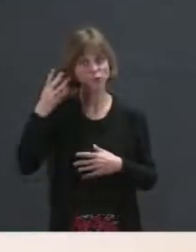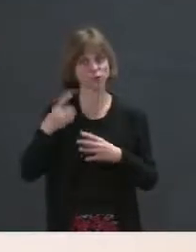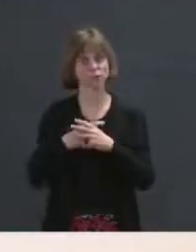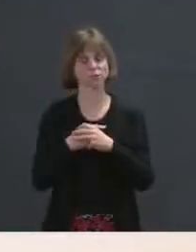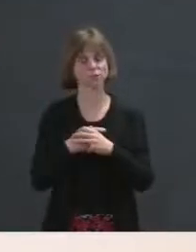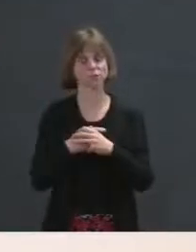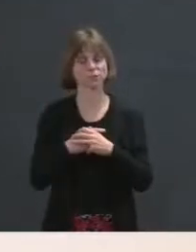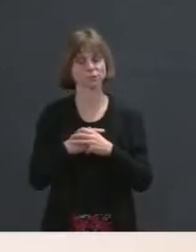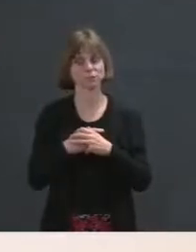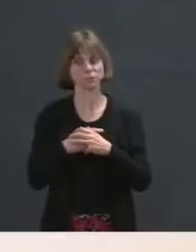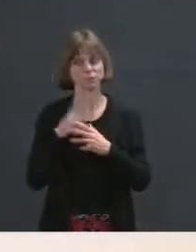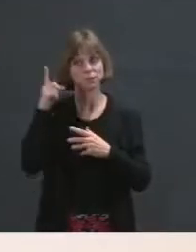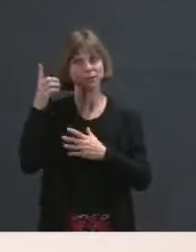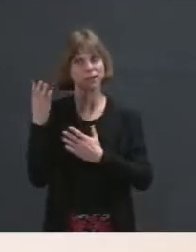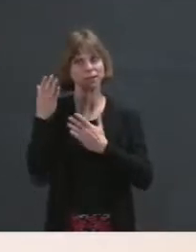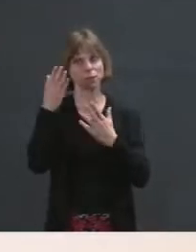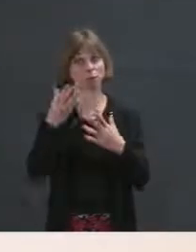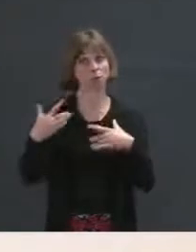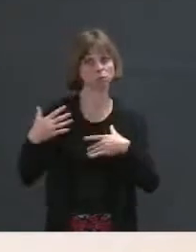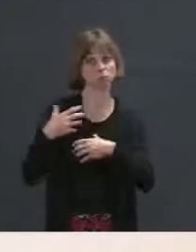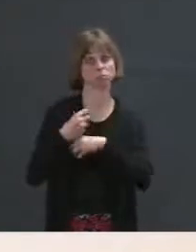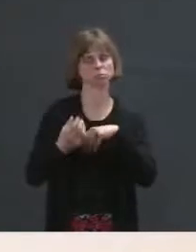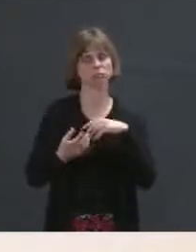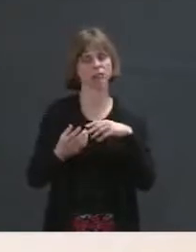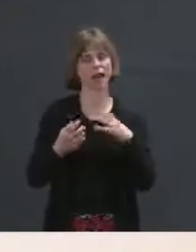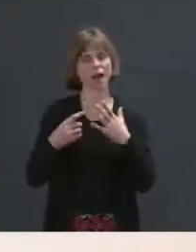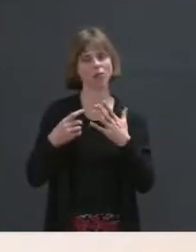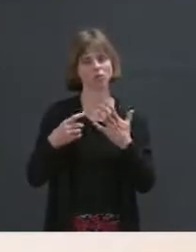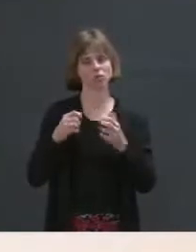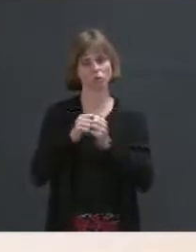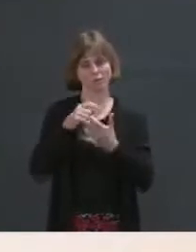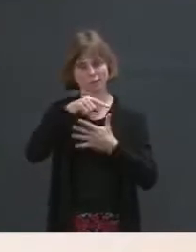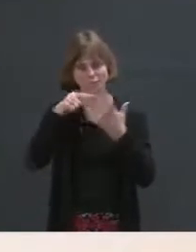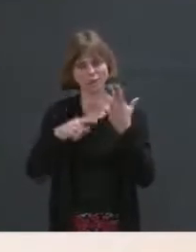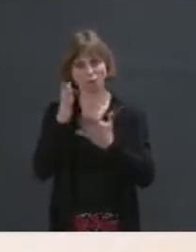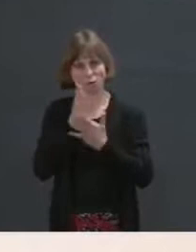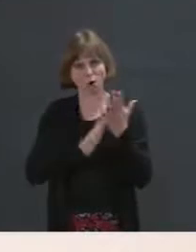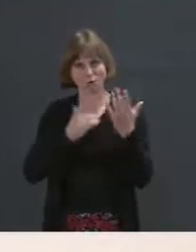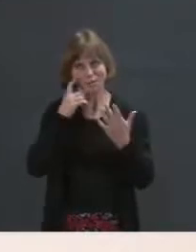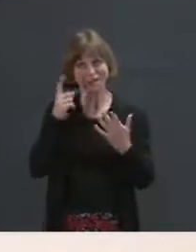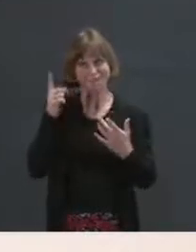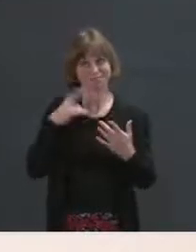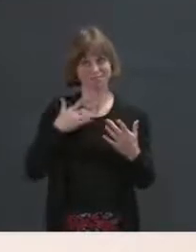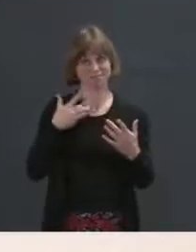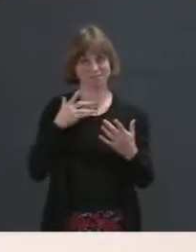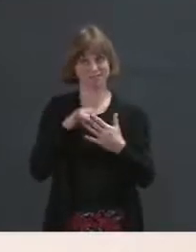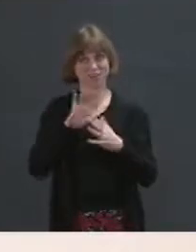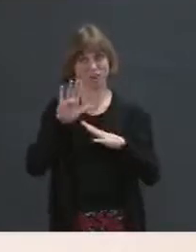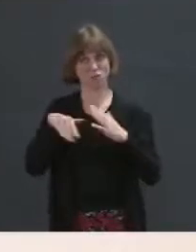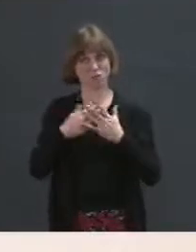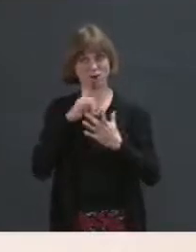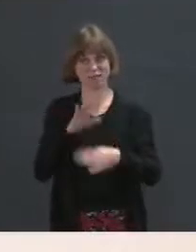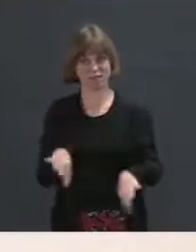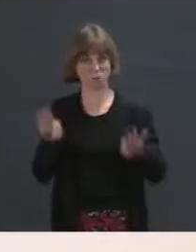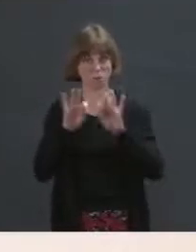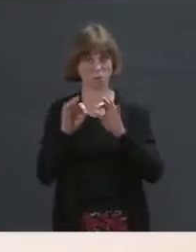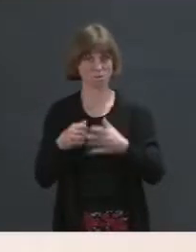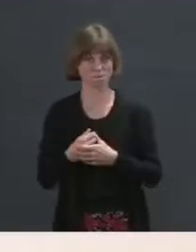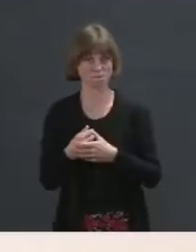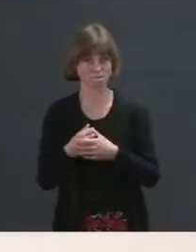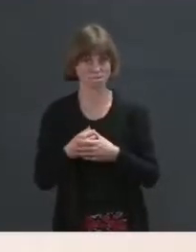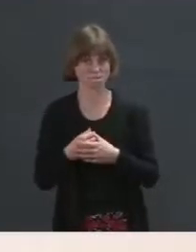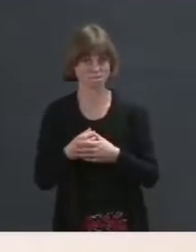the comprehensive bill with several components because he thinks they all are pivotal. But we haven't had